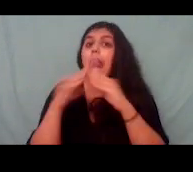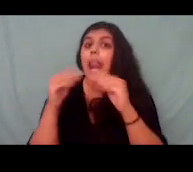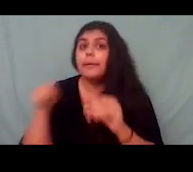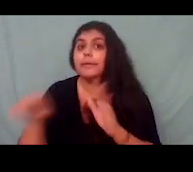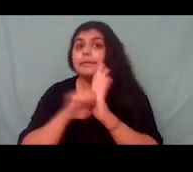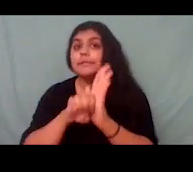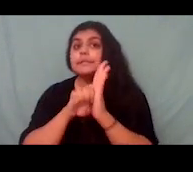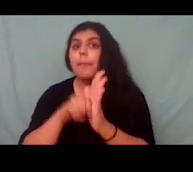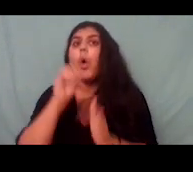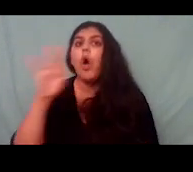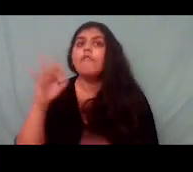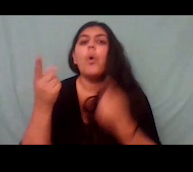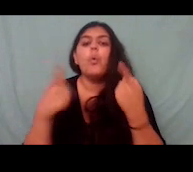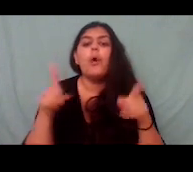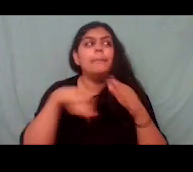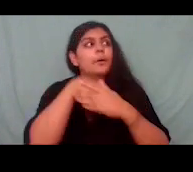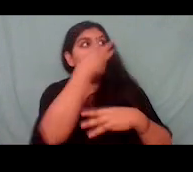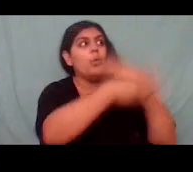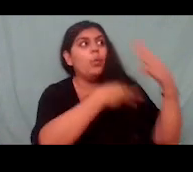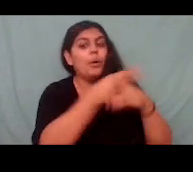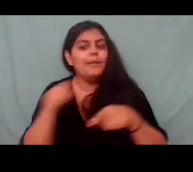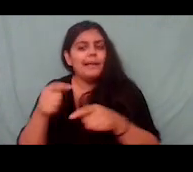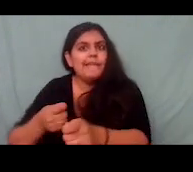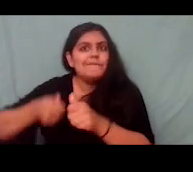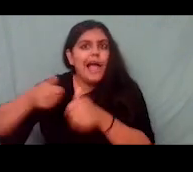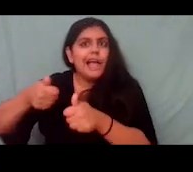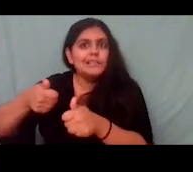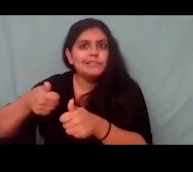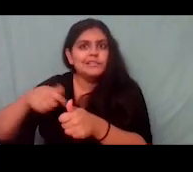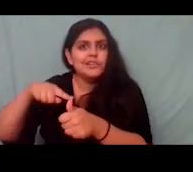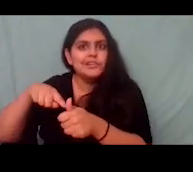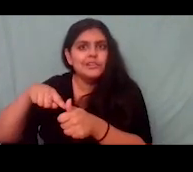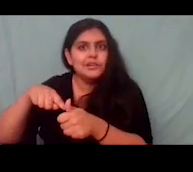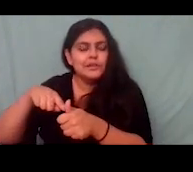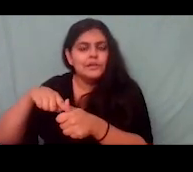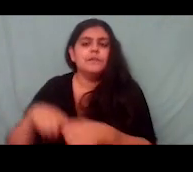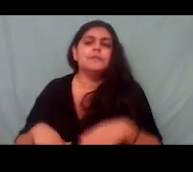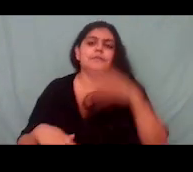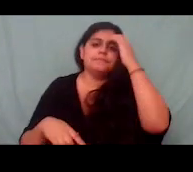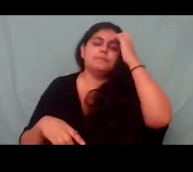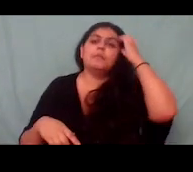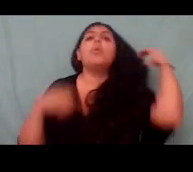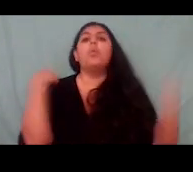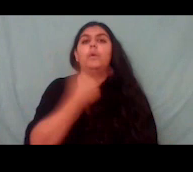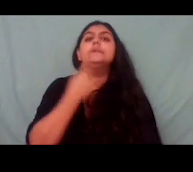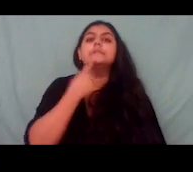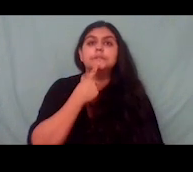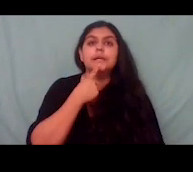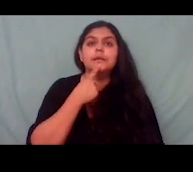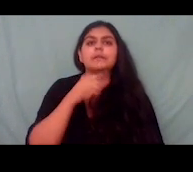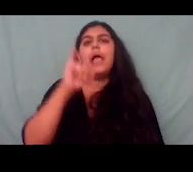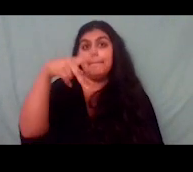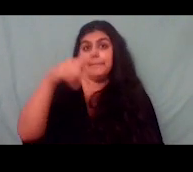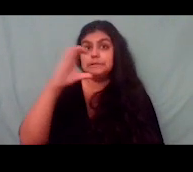a microcosm of what is happening in the world at a much, much, much accelerated rate. So we say, you know,